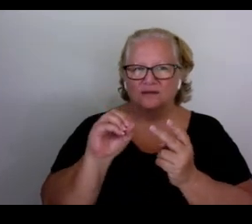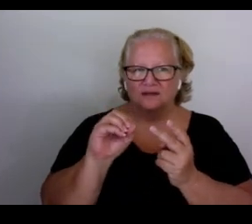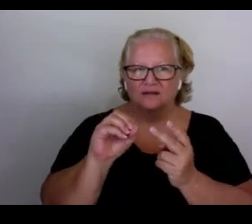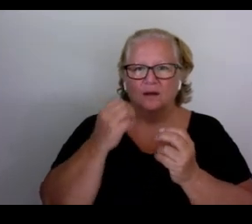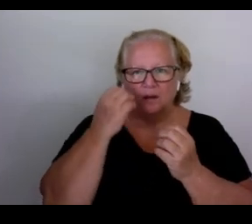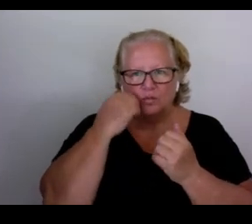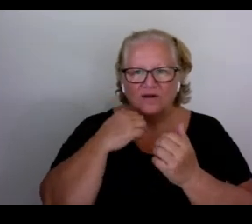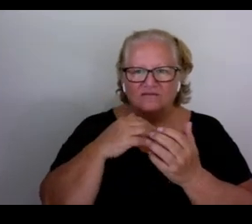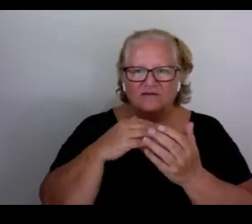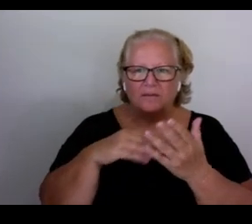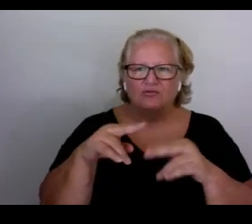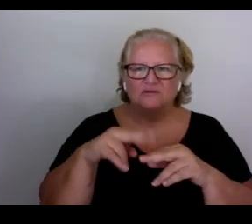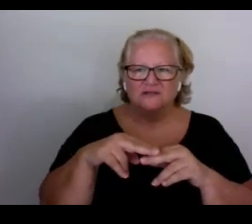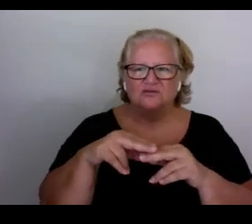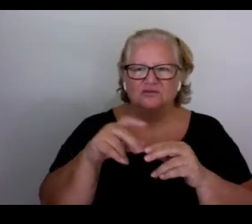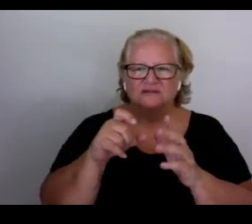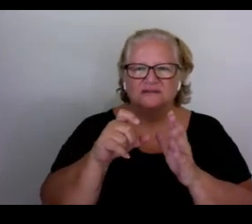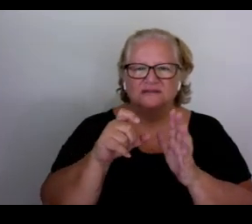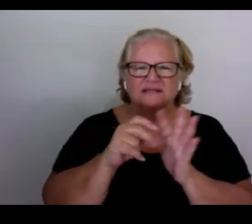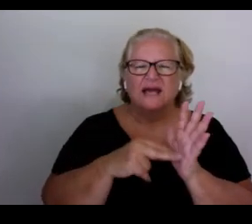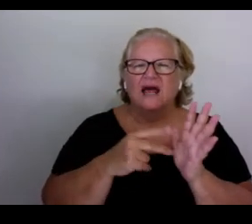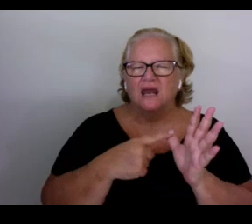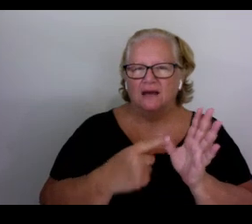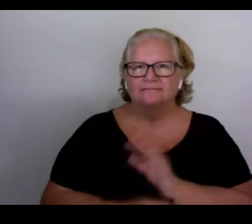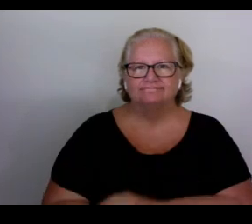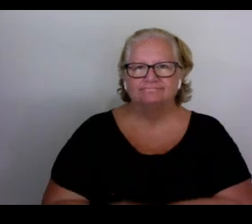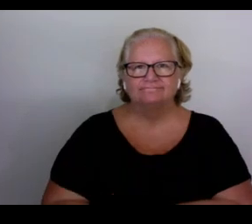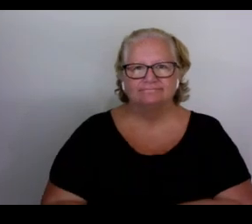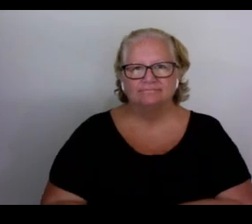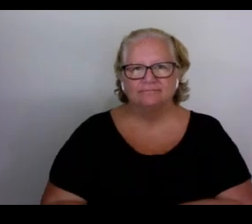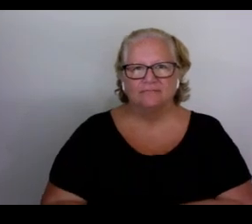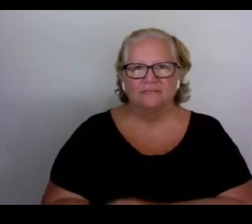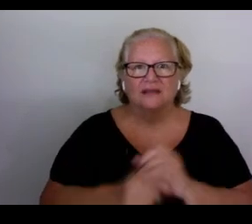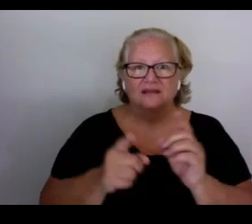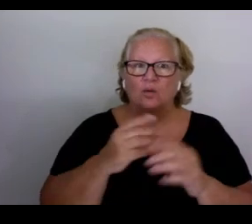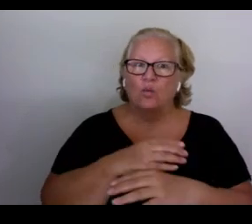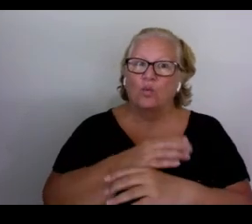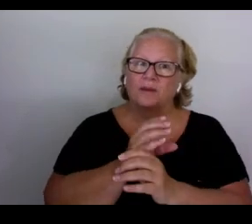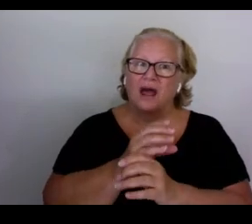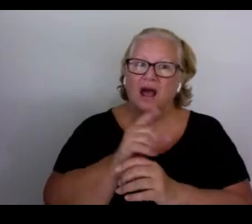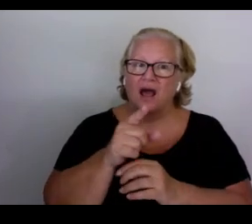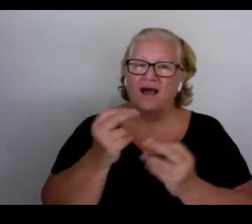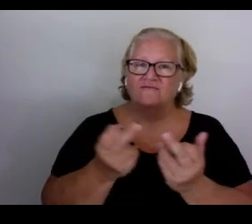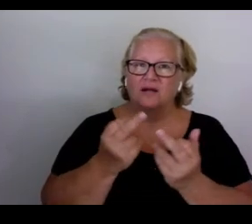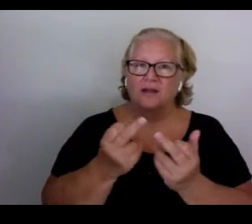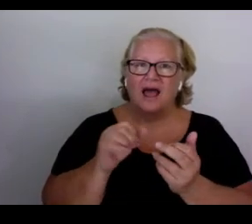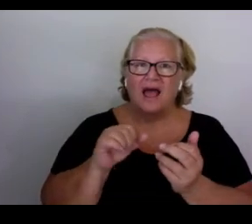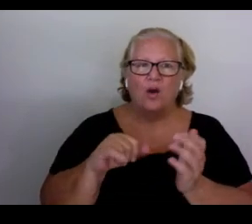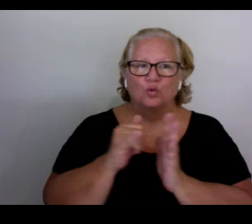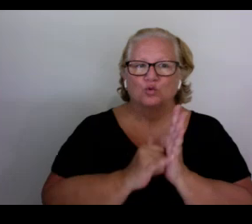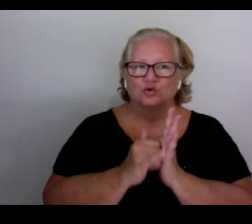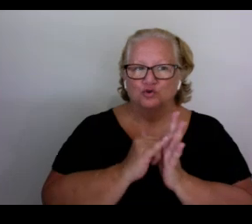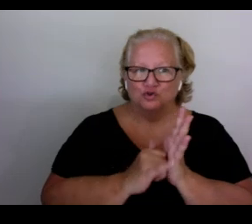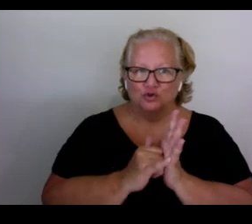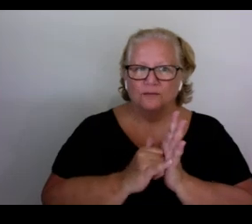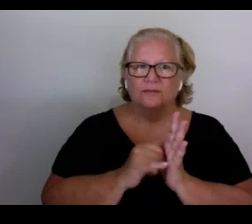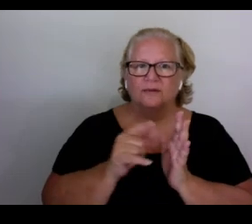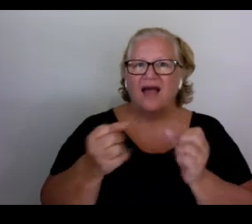parentage and DNA services. This webinar and all of our webinars are available on our YouTube channel, and they are